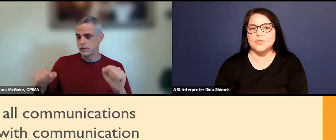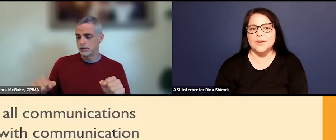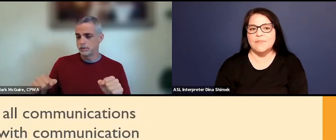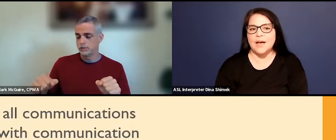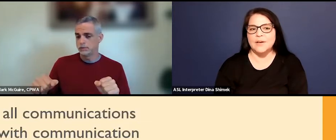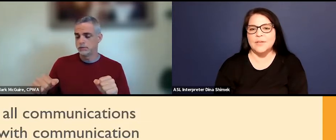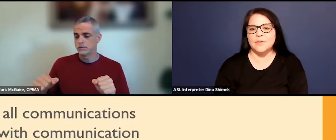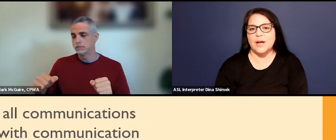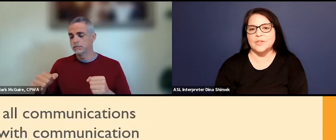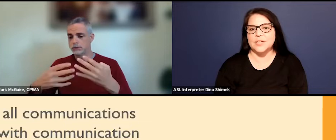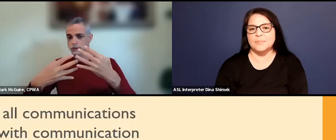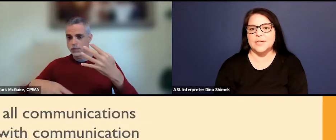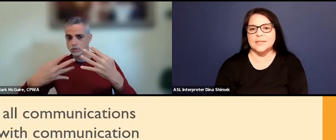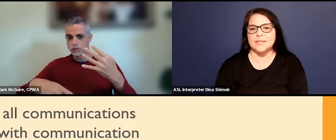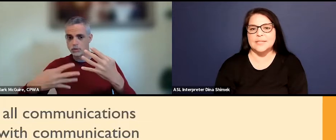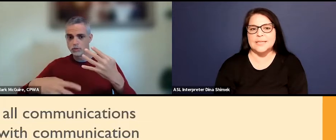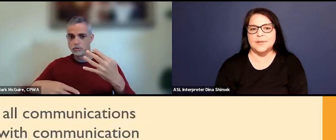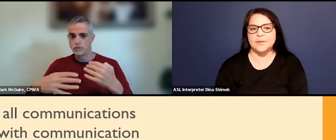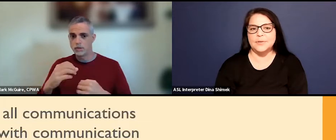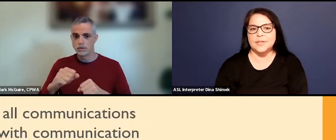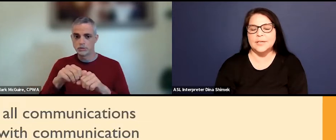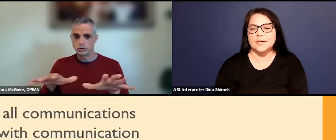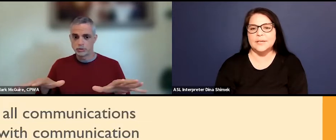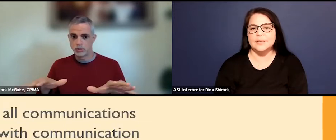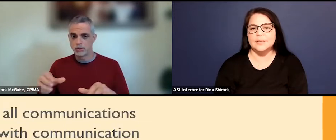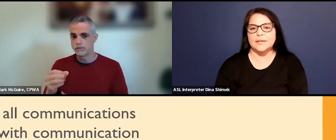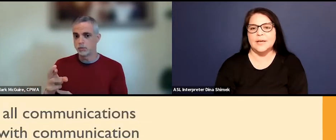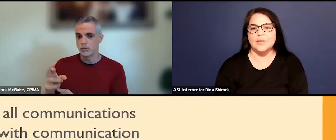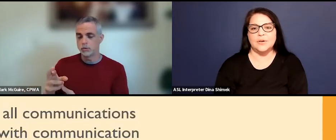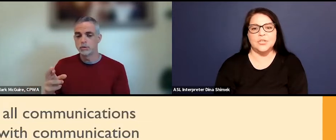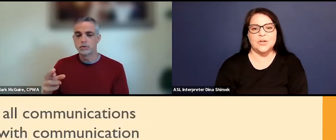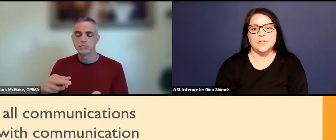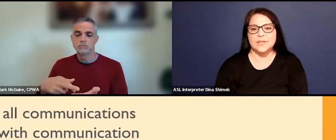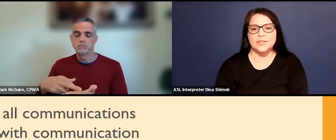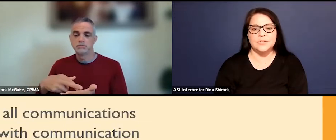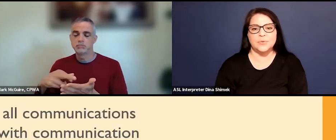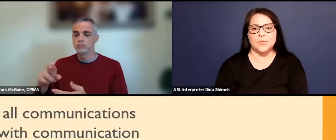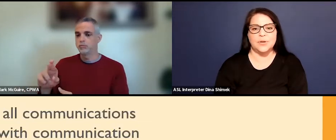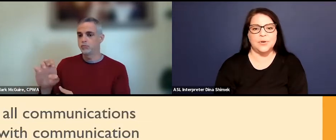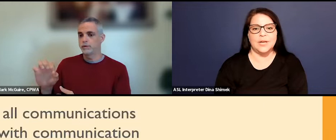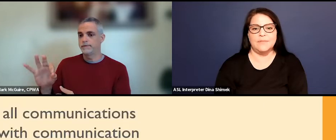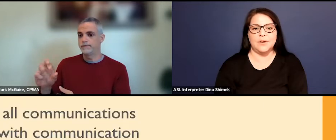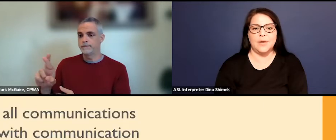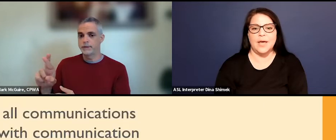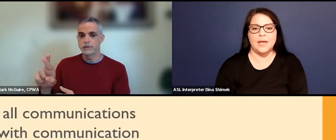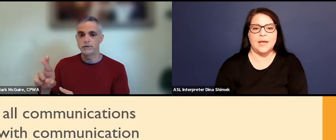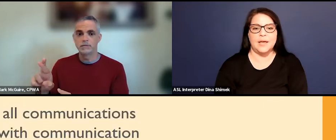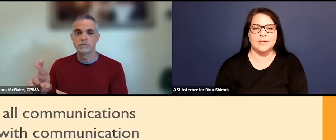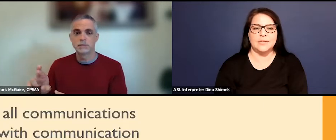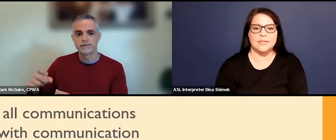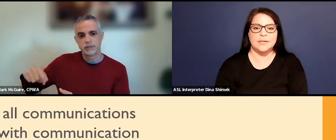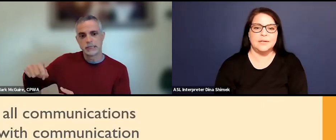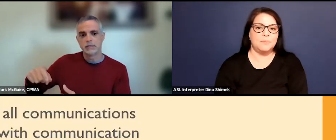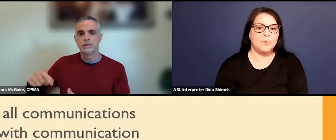I found this great file that you are actually able to access and download. And you can share this, or you can even go ahead